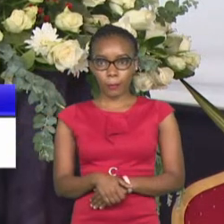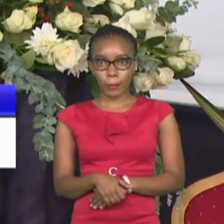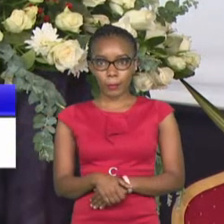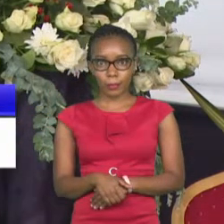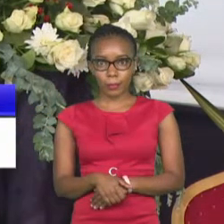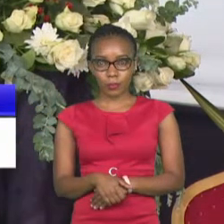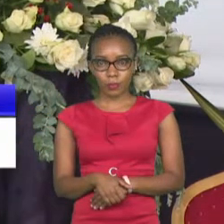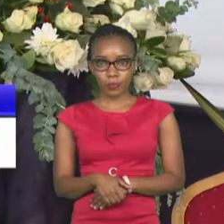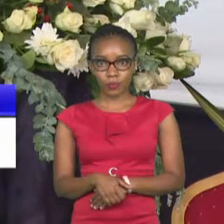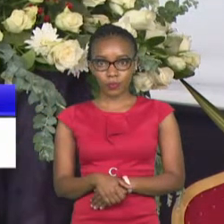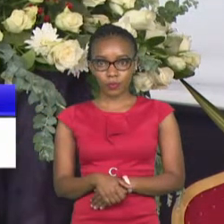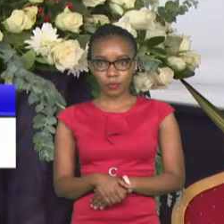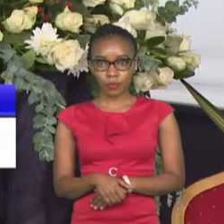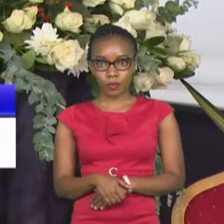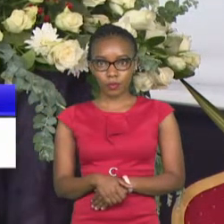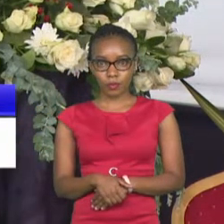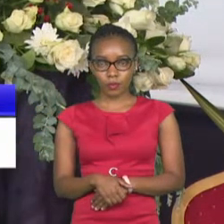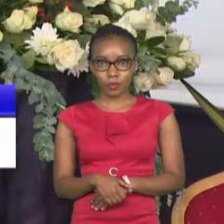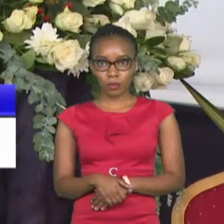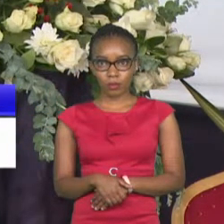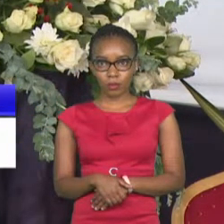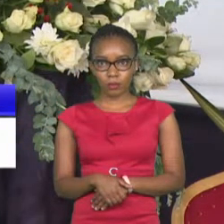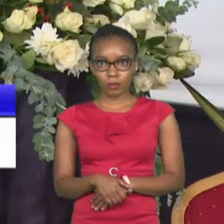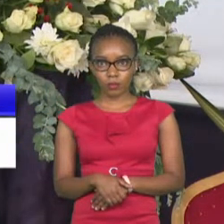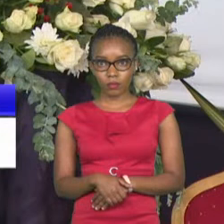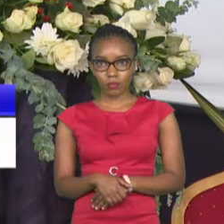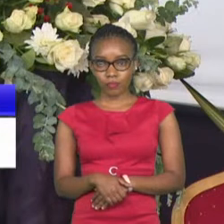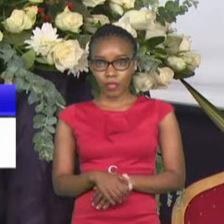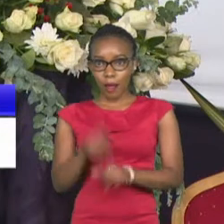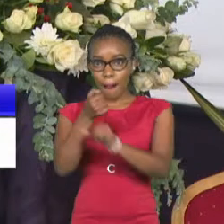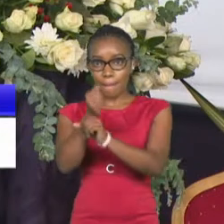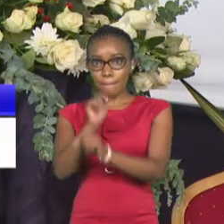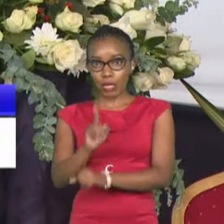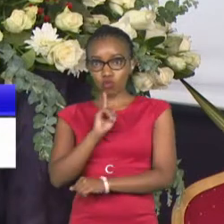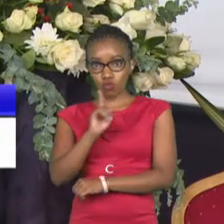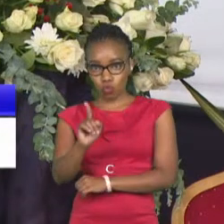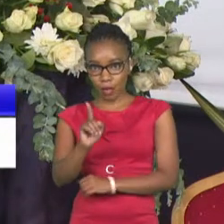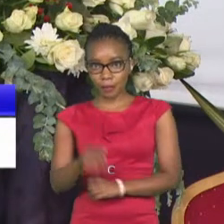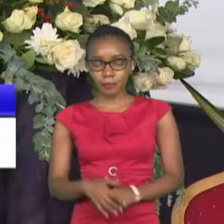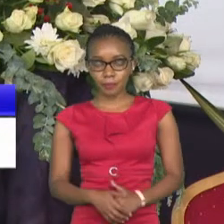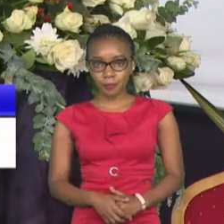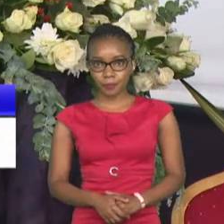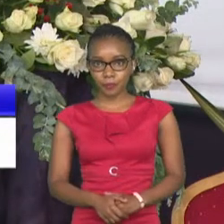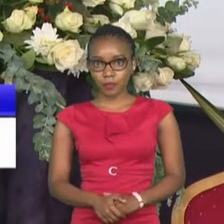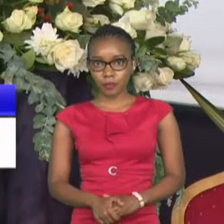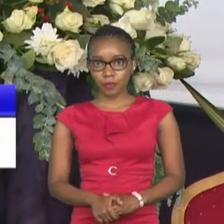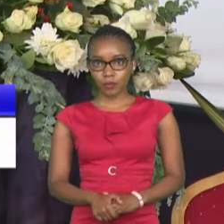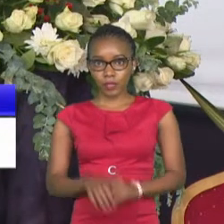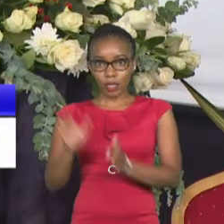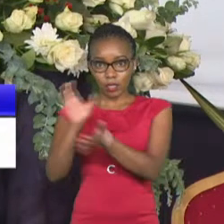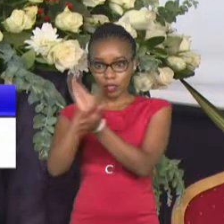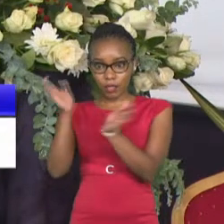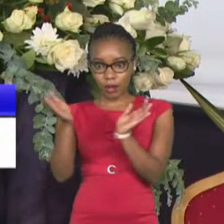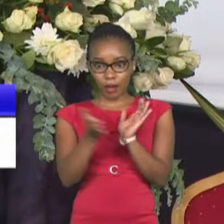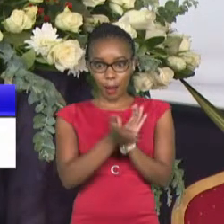And to ensure that this